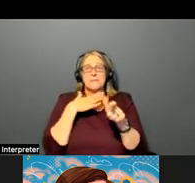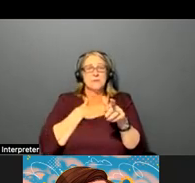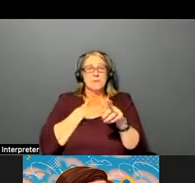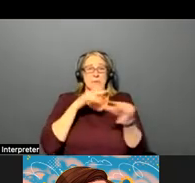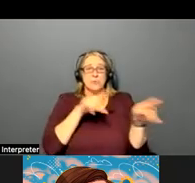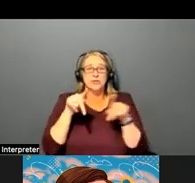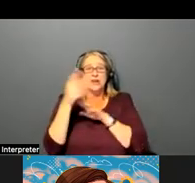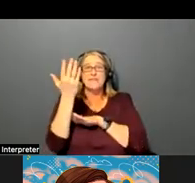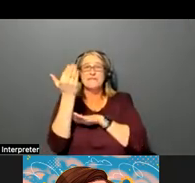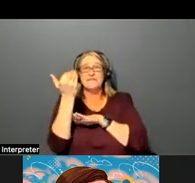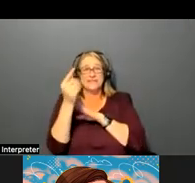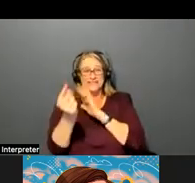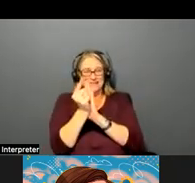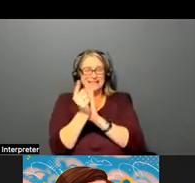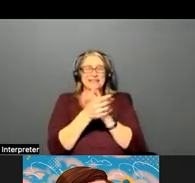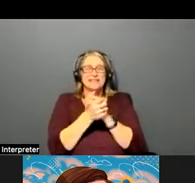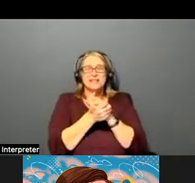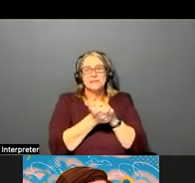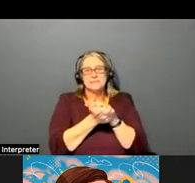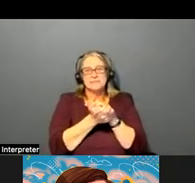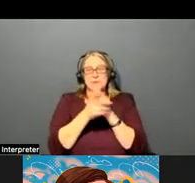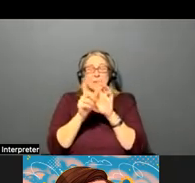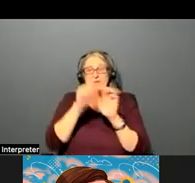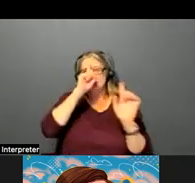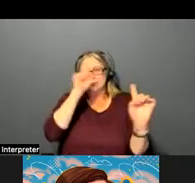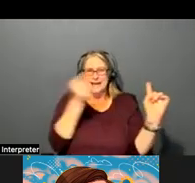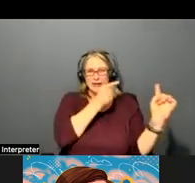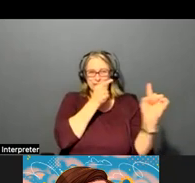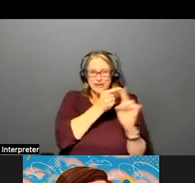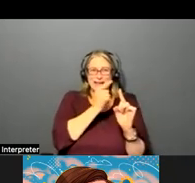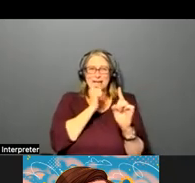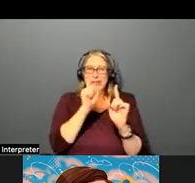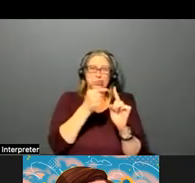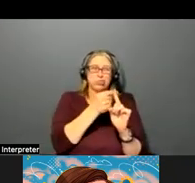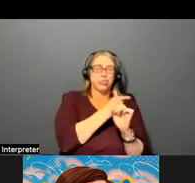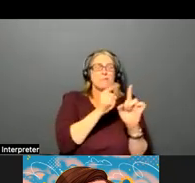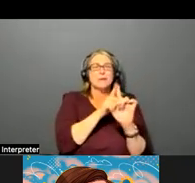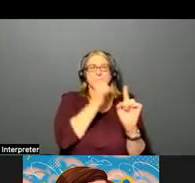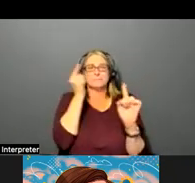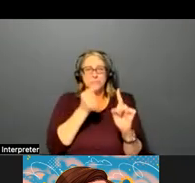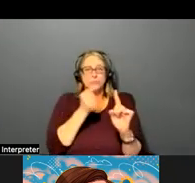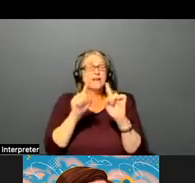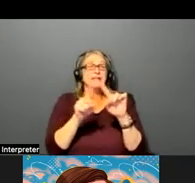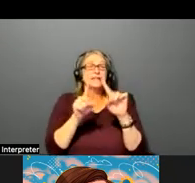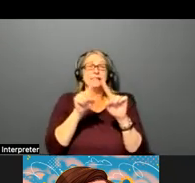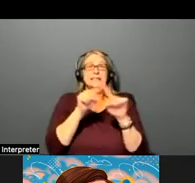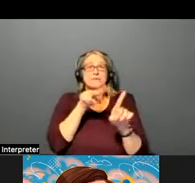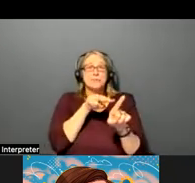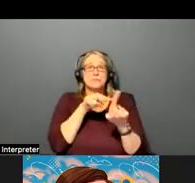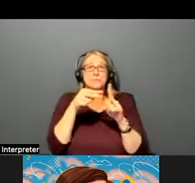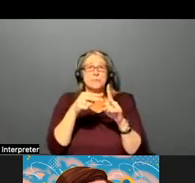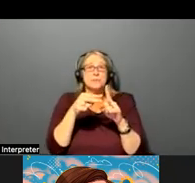15 minutes, I'm going to try to stay on track because we have many different perspectives here that I think are